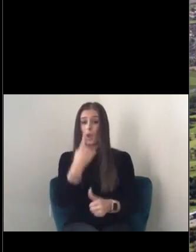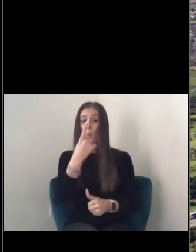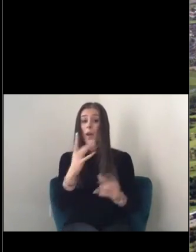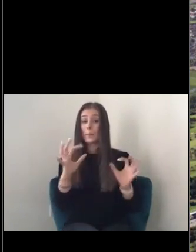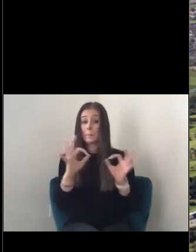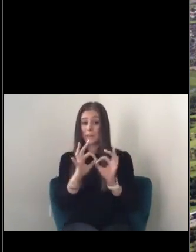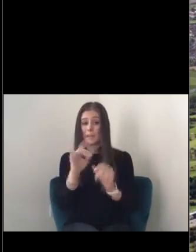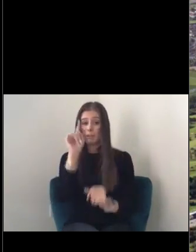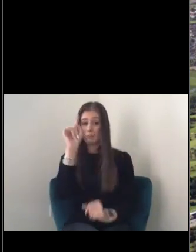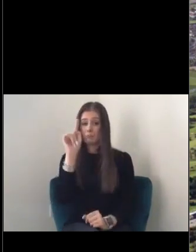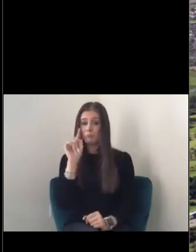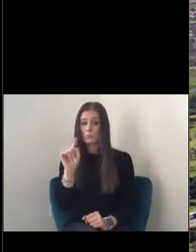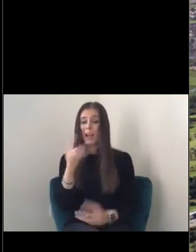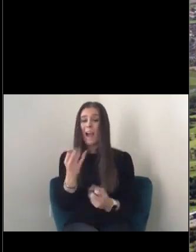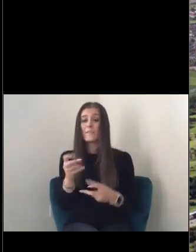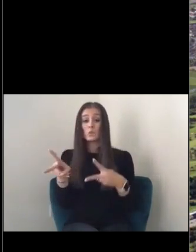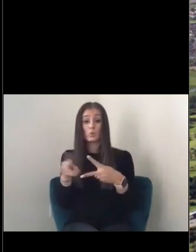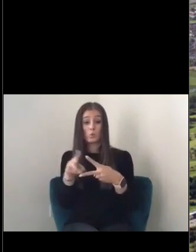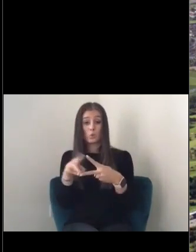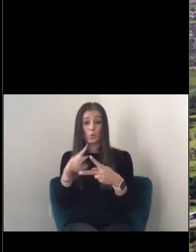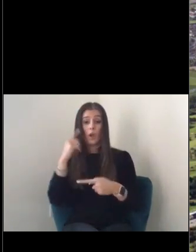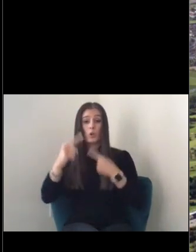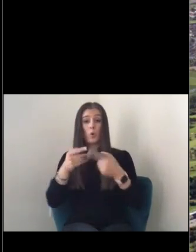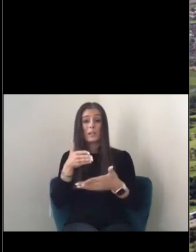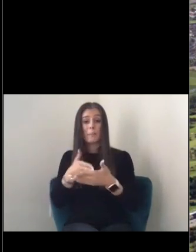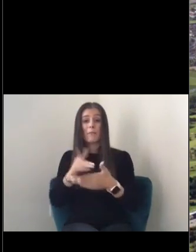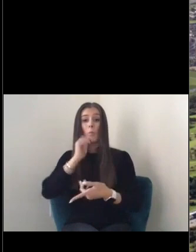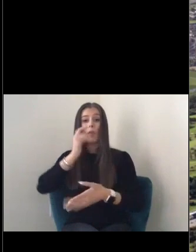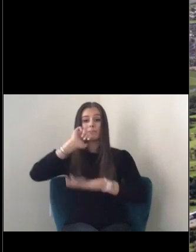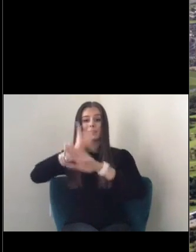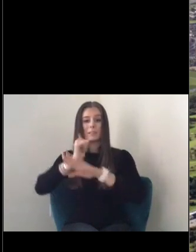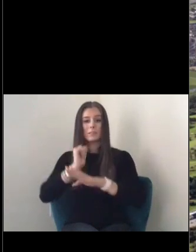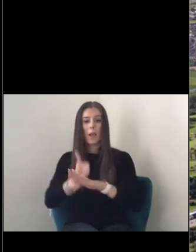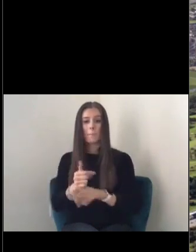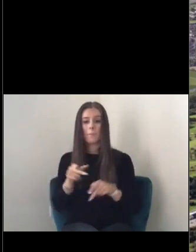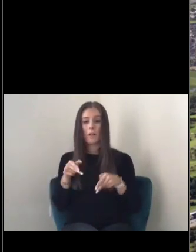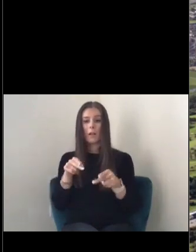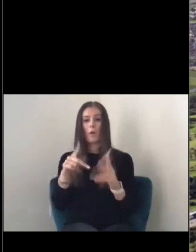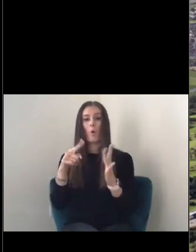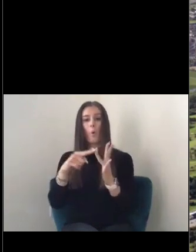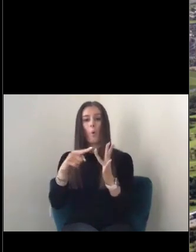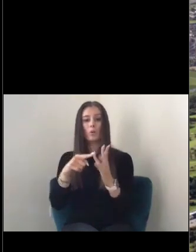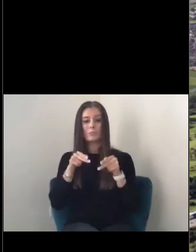image, there are 2 noise barriers proposed west of the Alsip Junction.